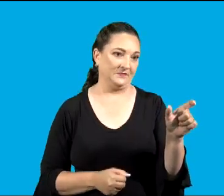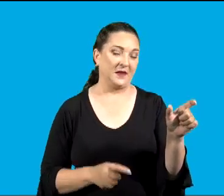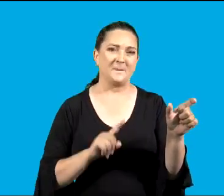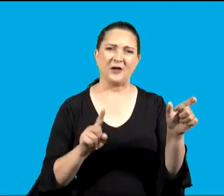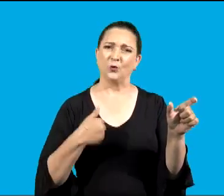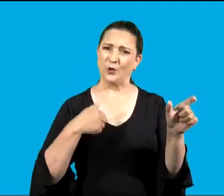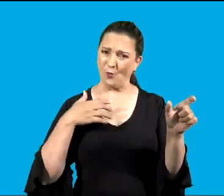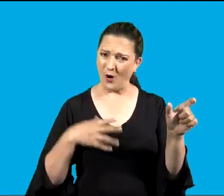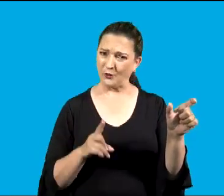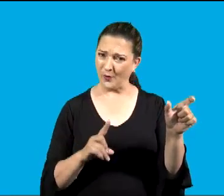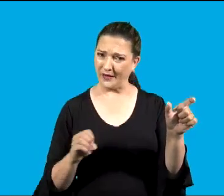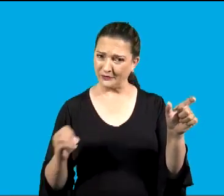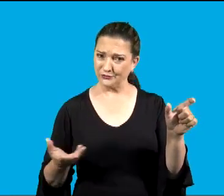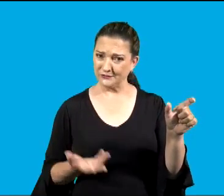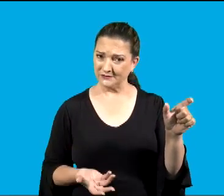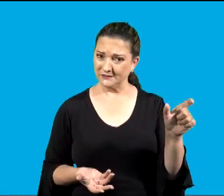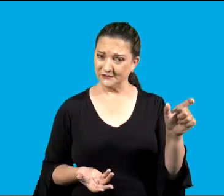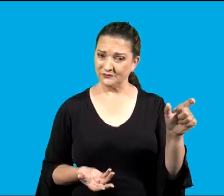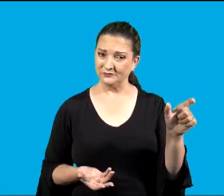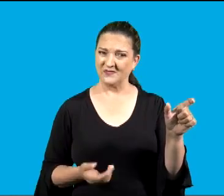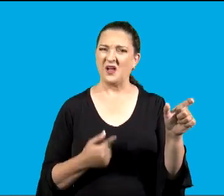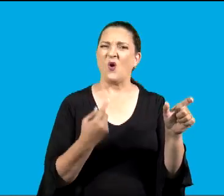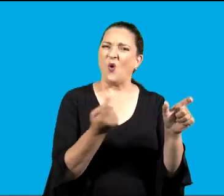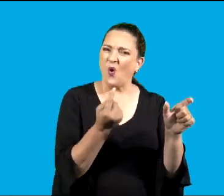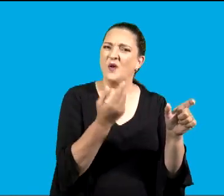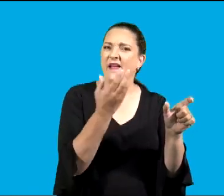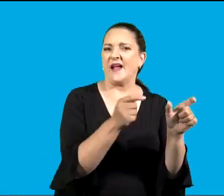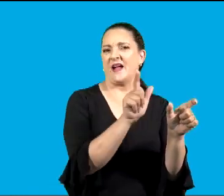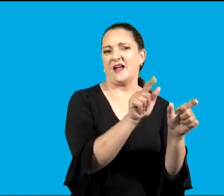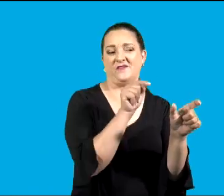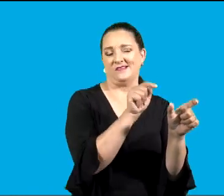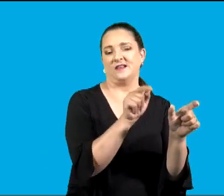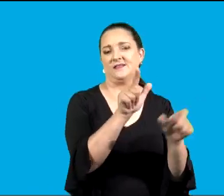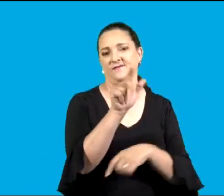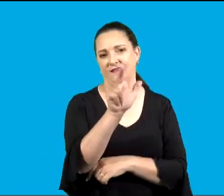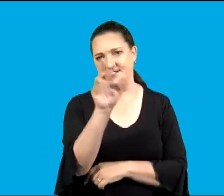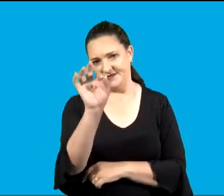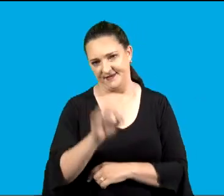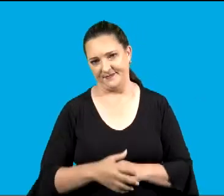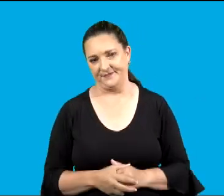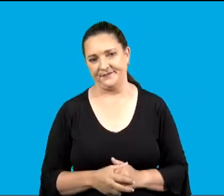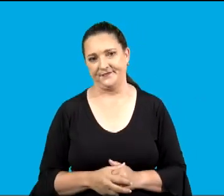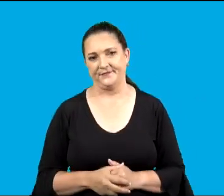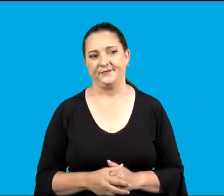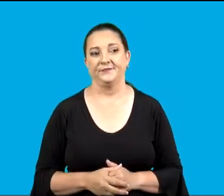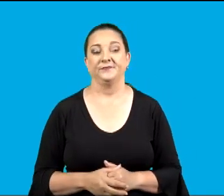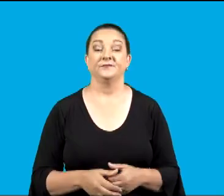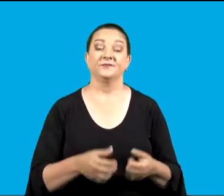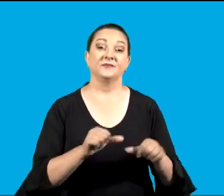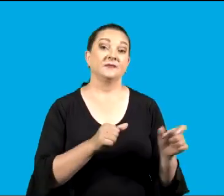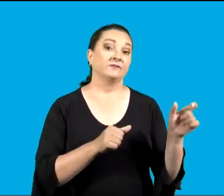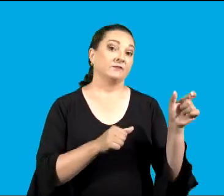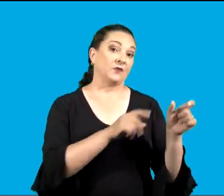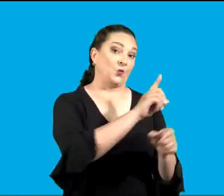So what we want is 100, but what we have is 78%. And then we then